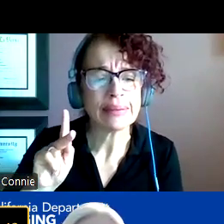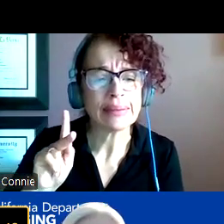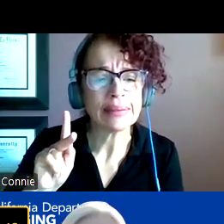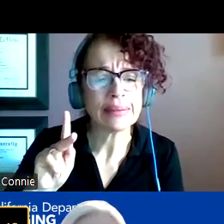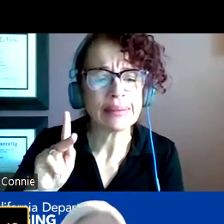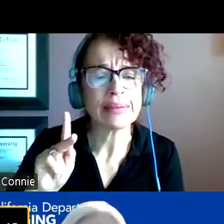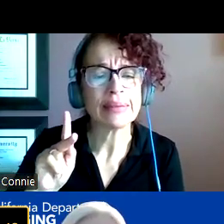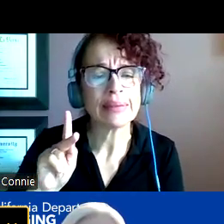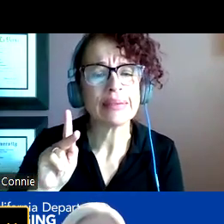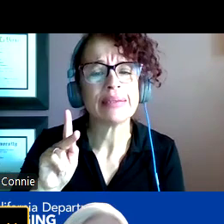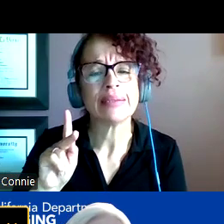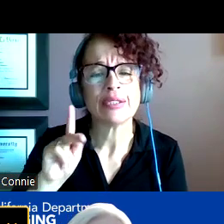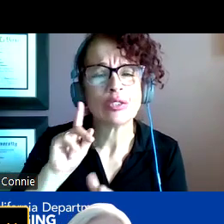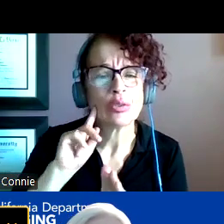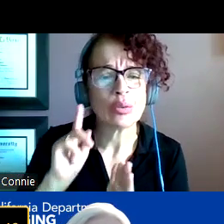note it.